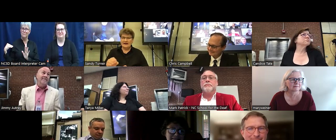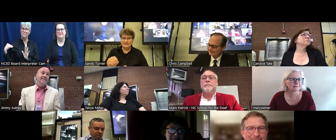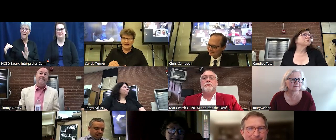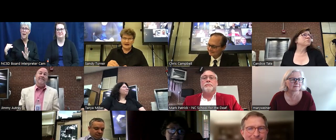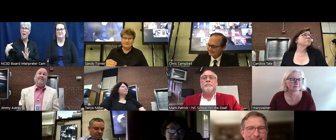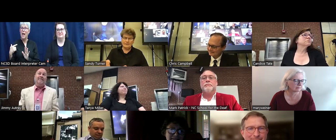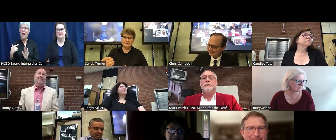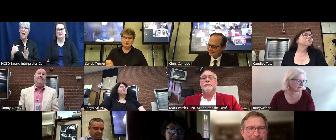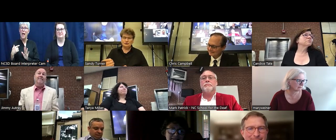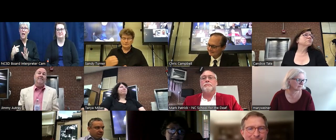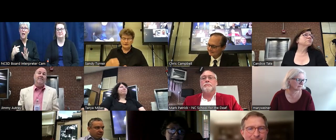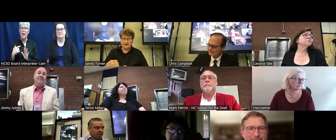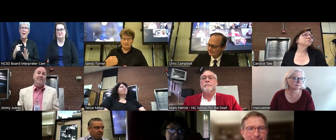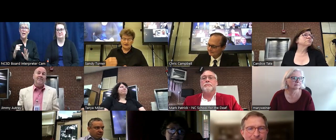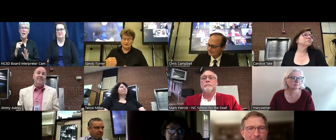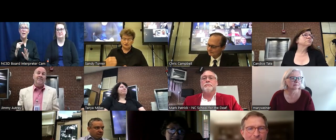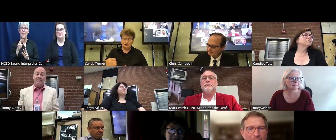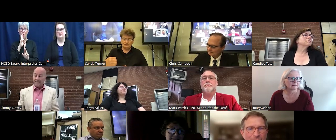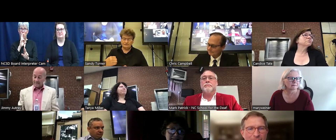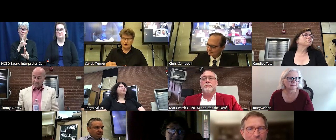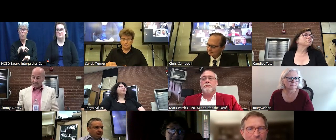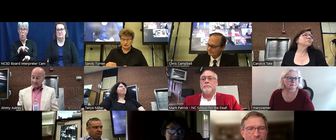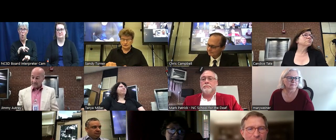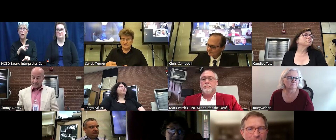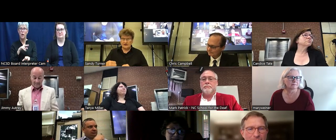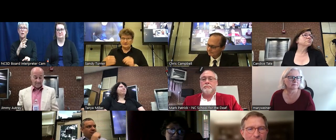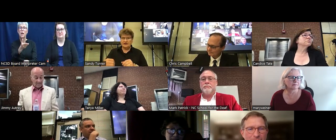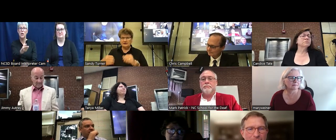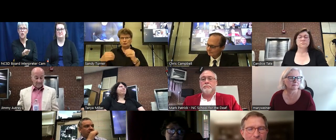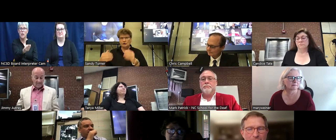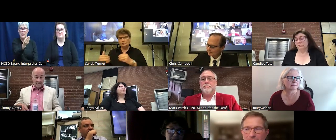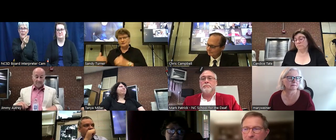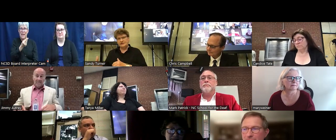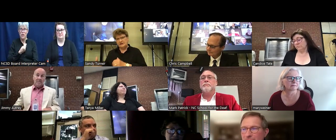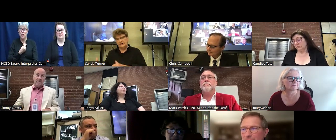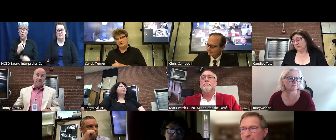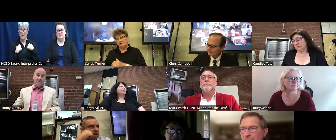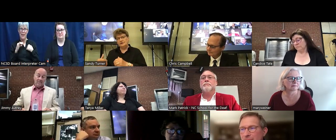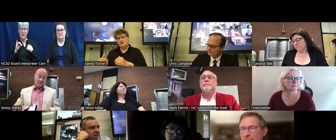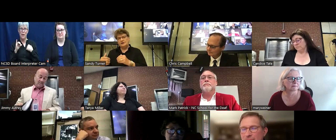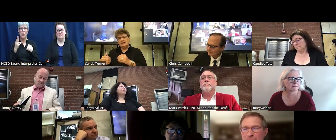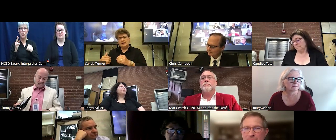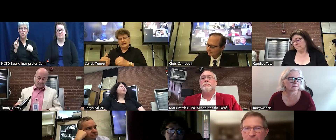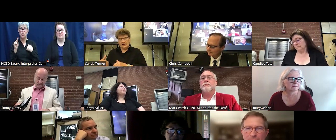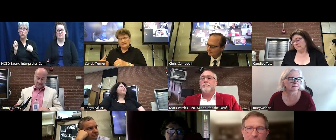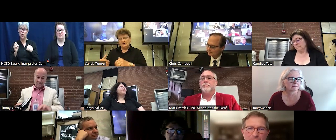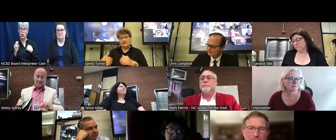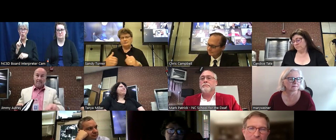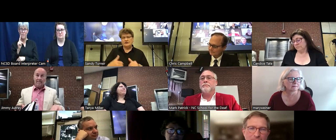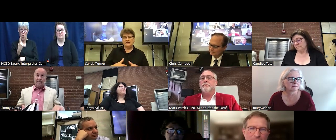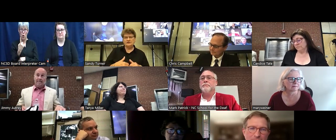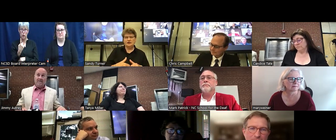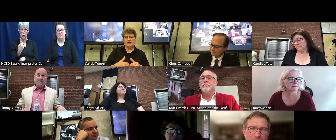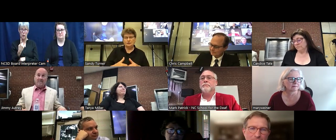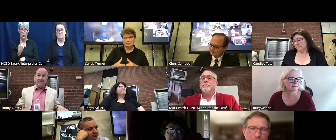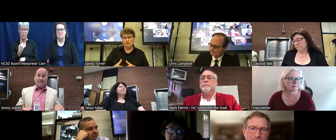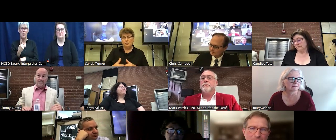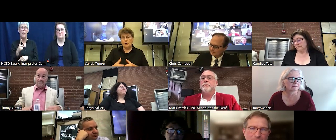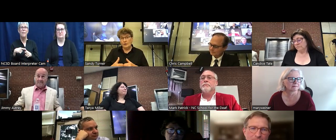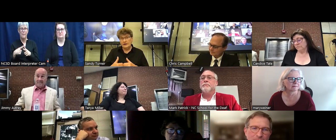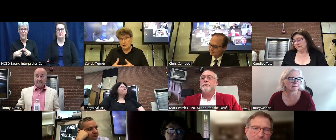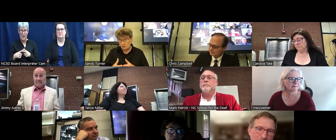have that back to me by June 1st. Then we will sit down and begin to go